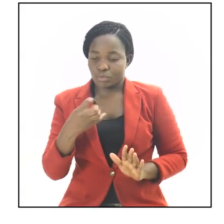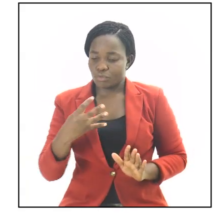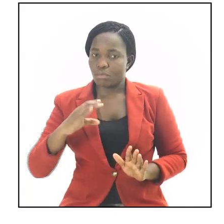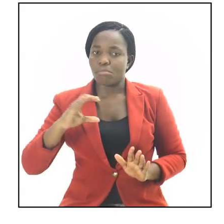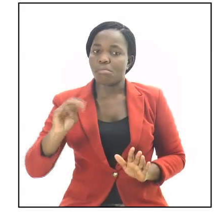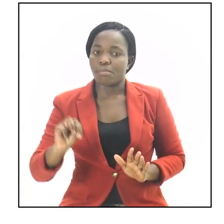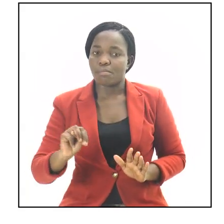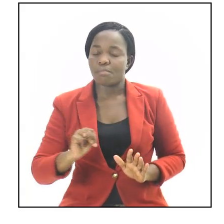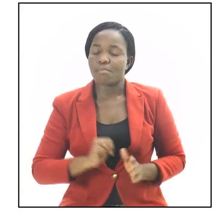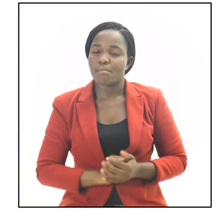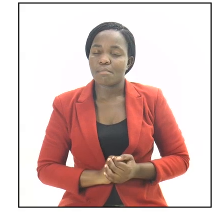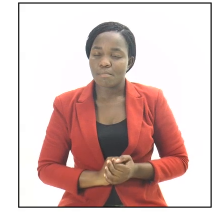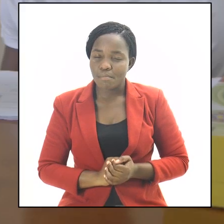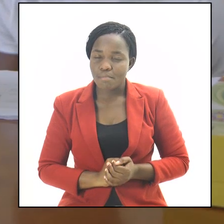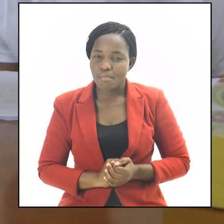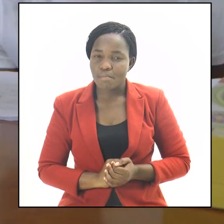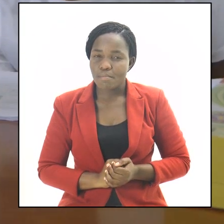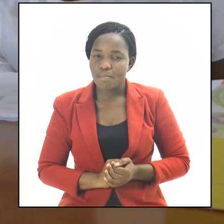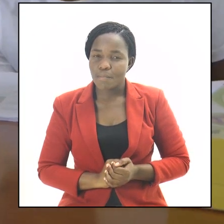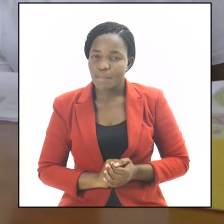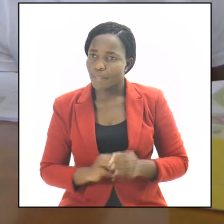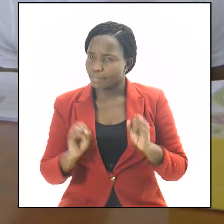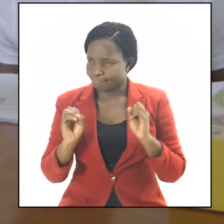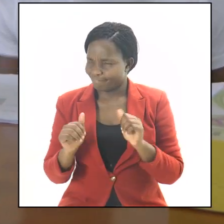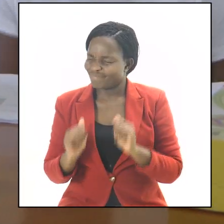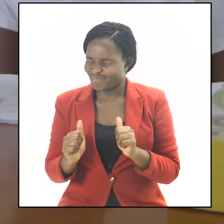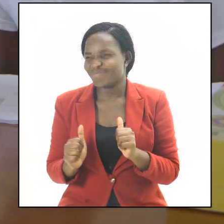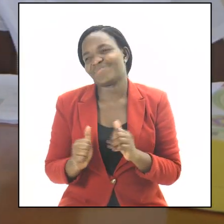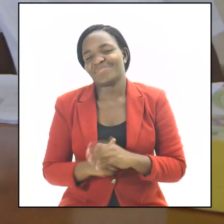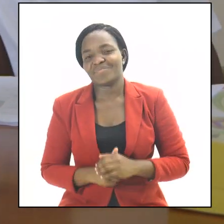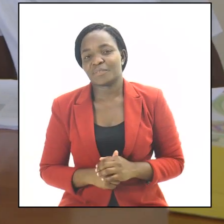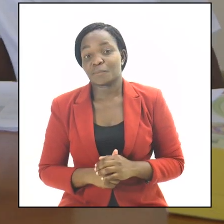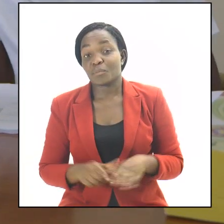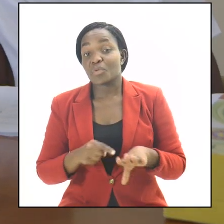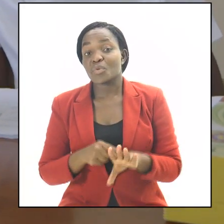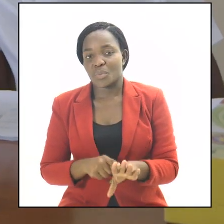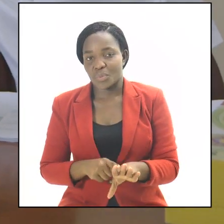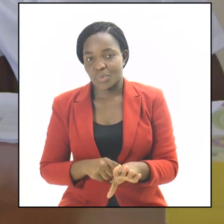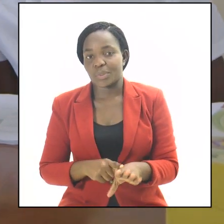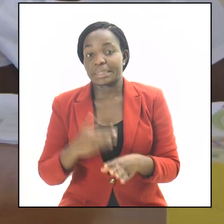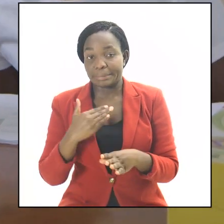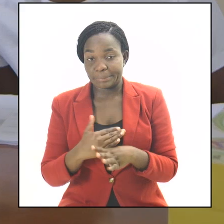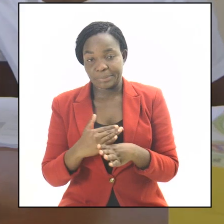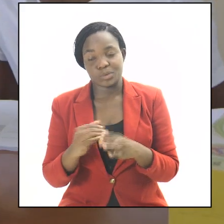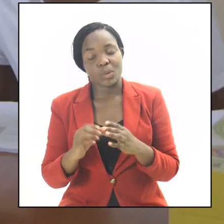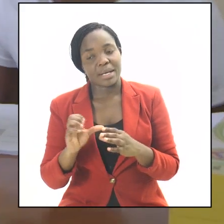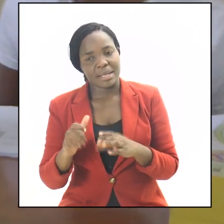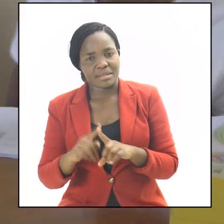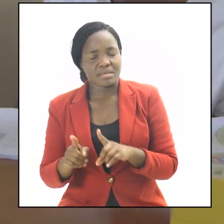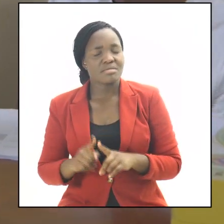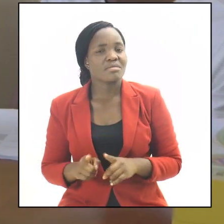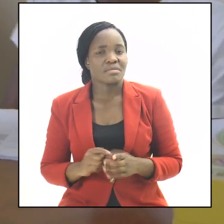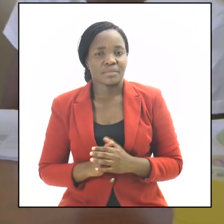21.4 centimeters. Great! We are done for now. Tomorrow we can work on more